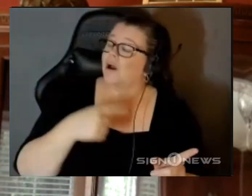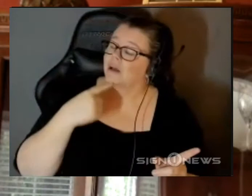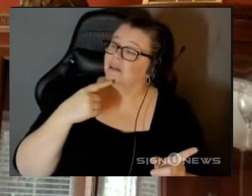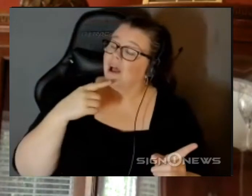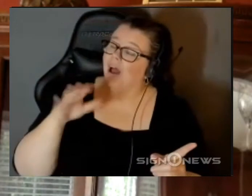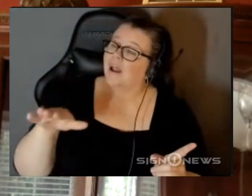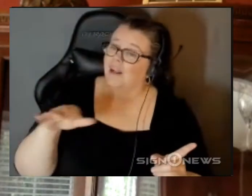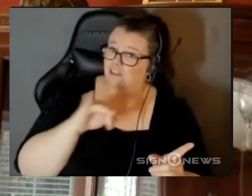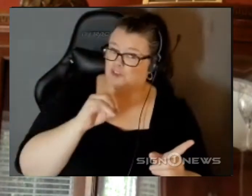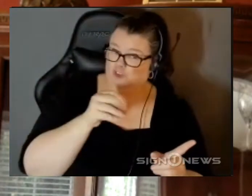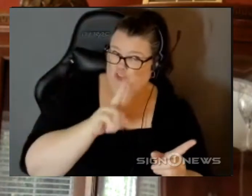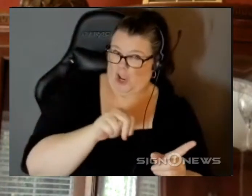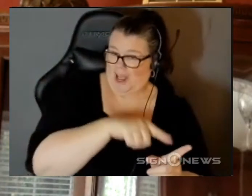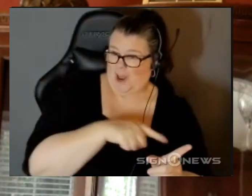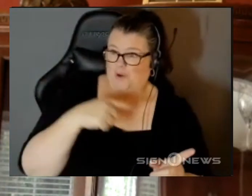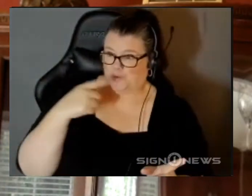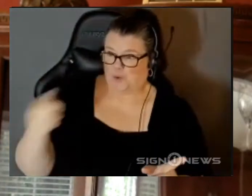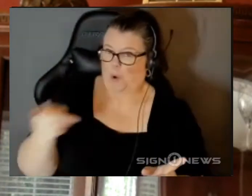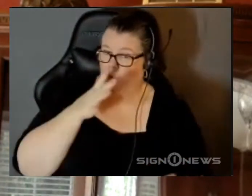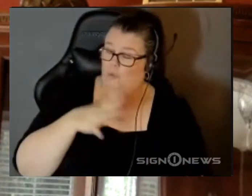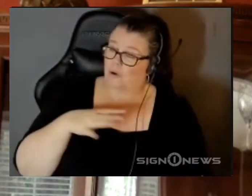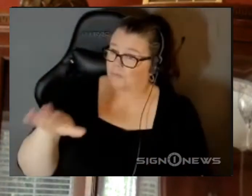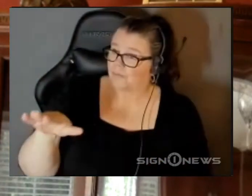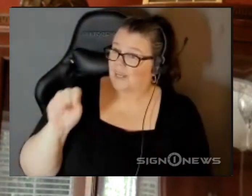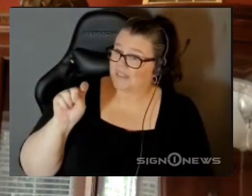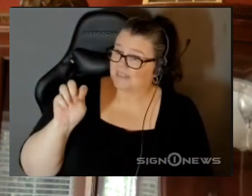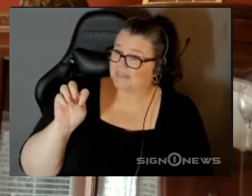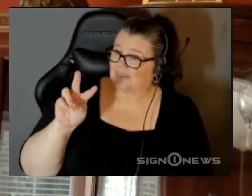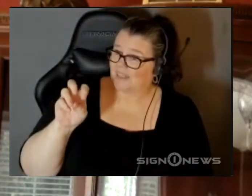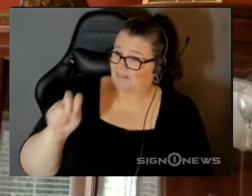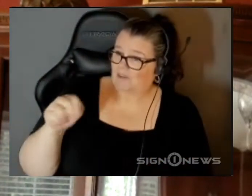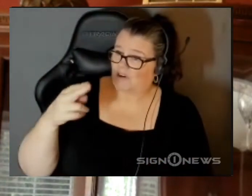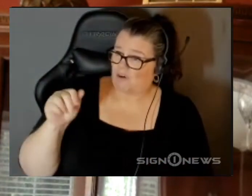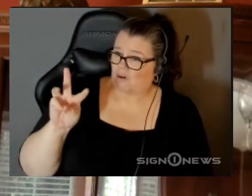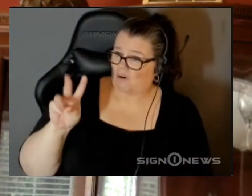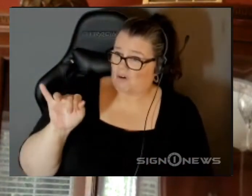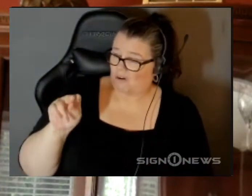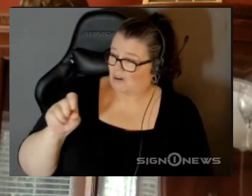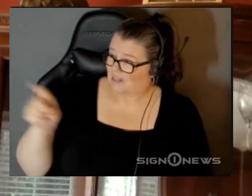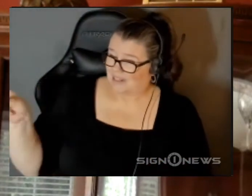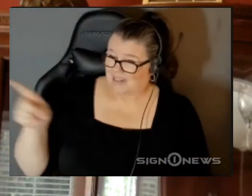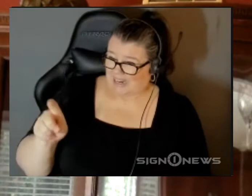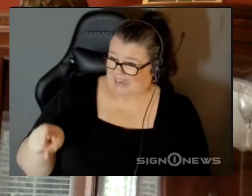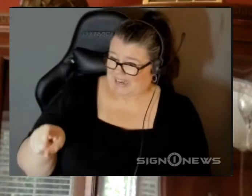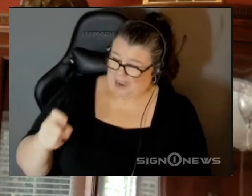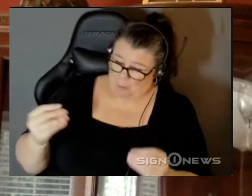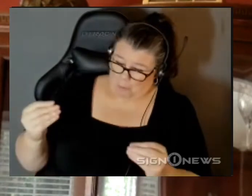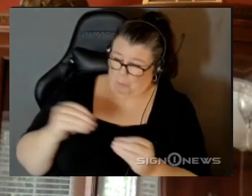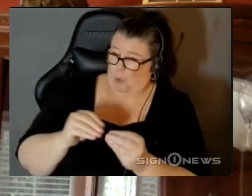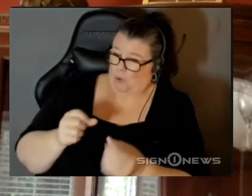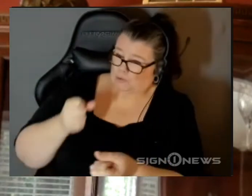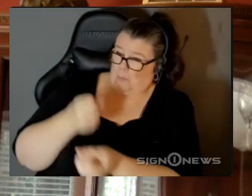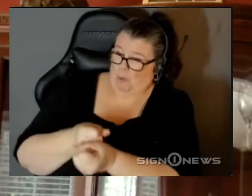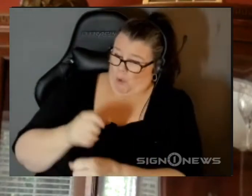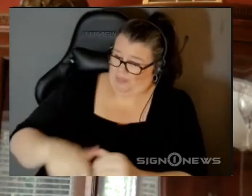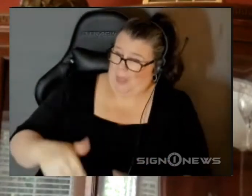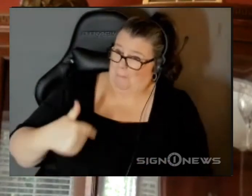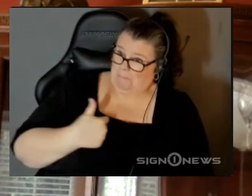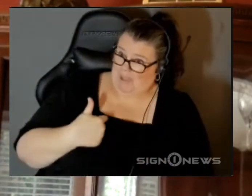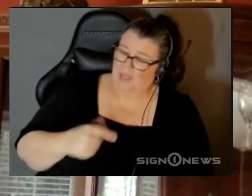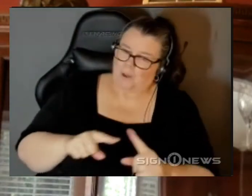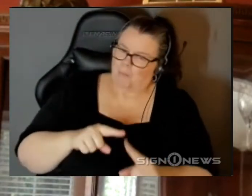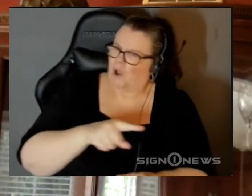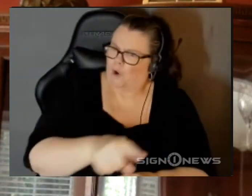competence. And so she backed down, and he went through his day. He never once said the kind of physical support he gets from